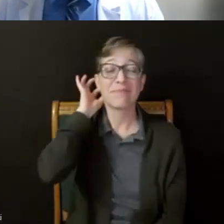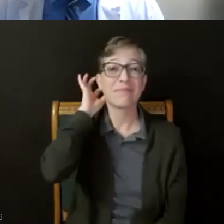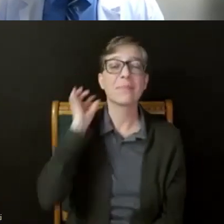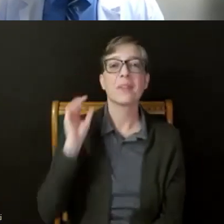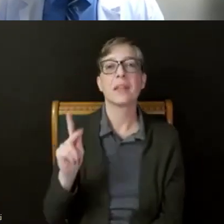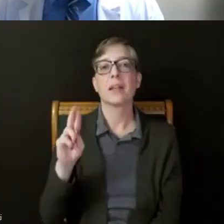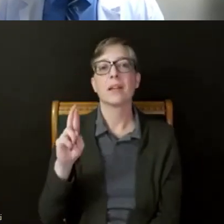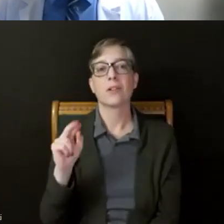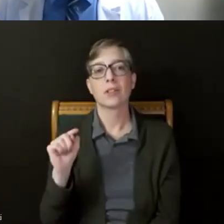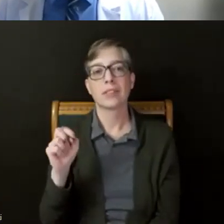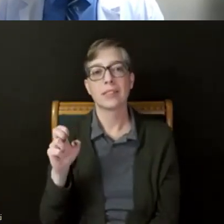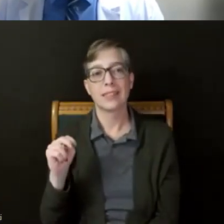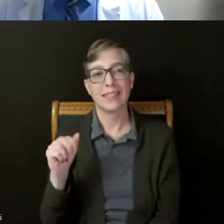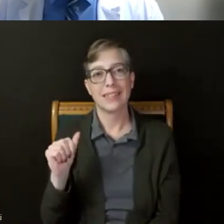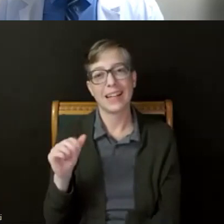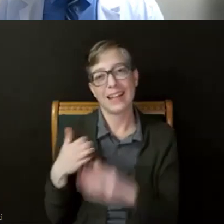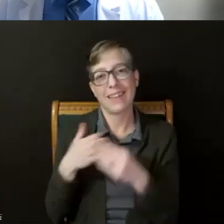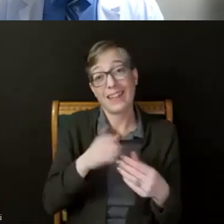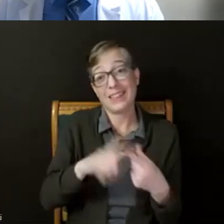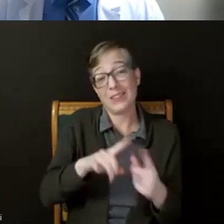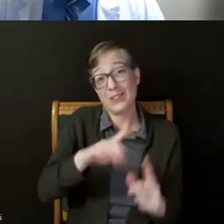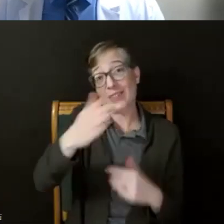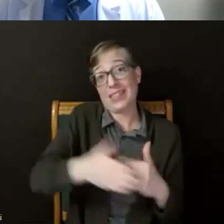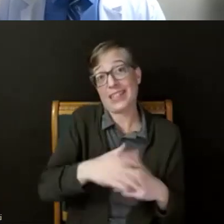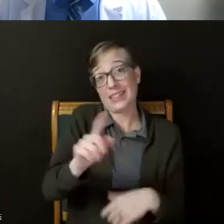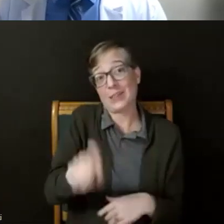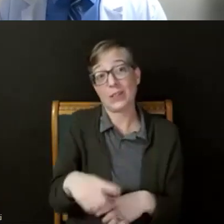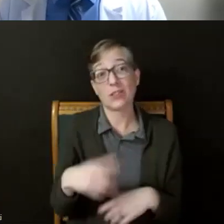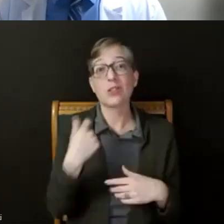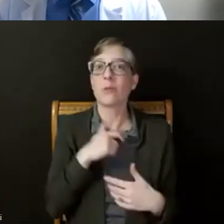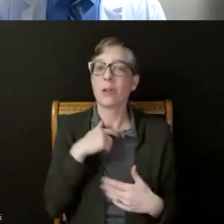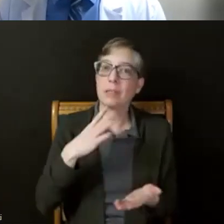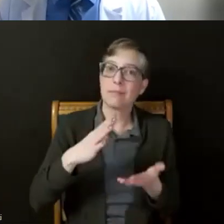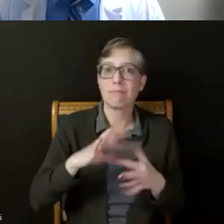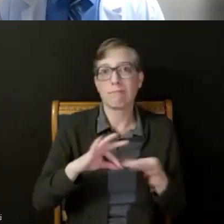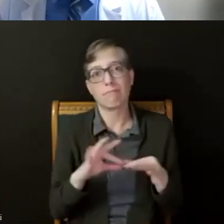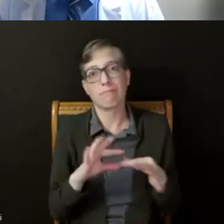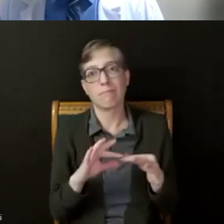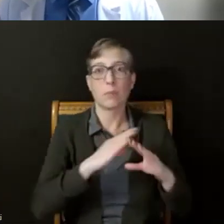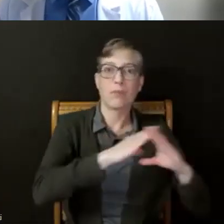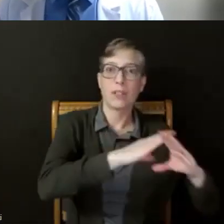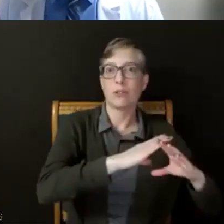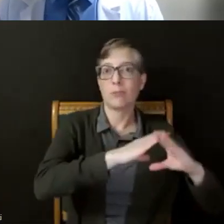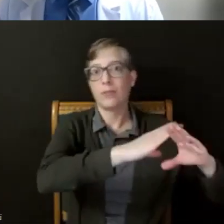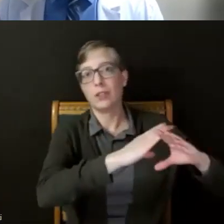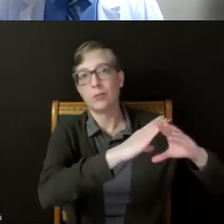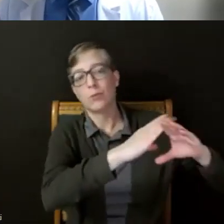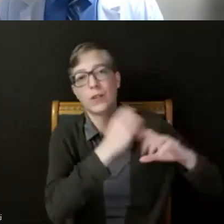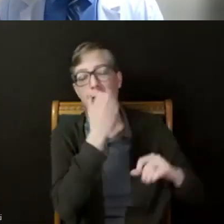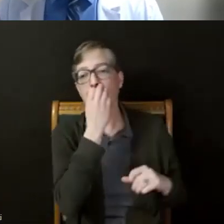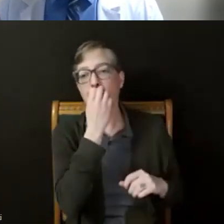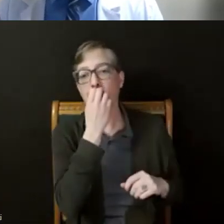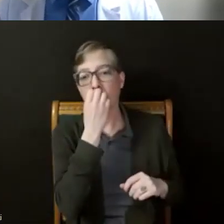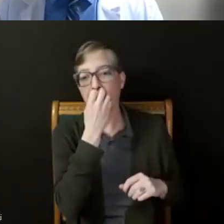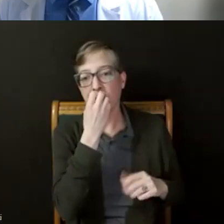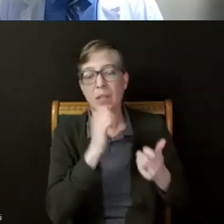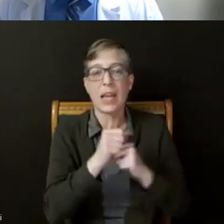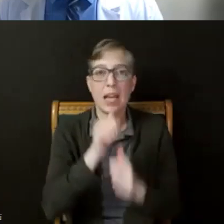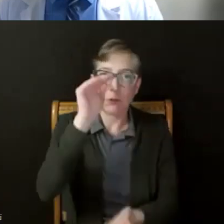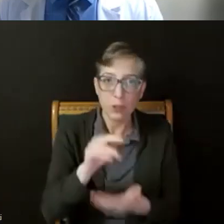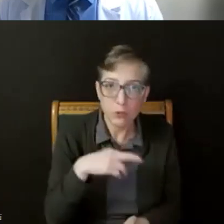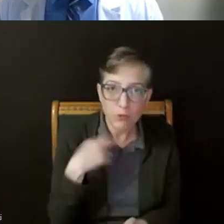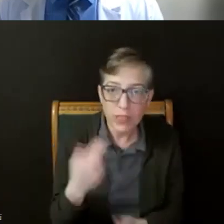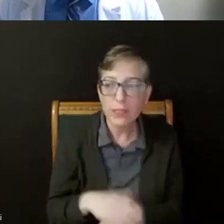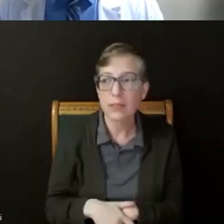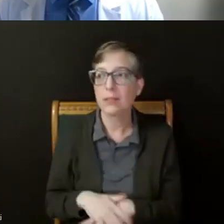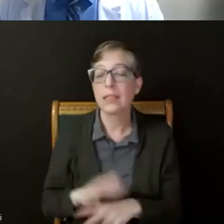the question. I know that we've been talking so much about prevention and different things that you can do to help reduce your risk, and then also ways to be screened so that if it is caught,